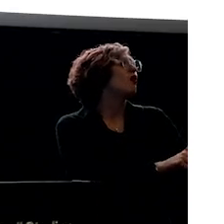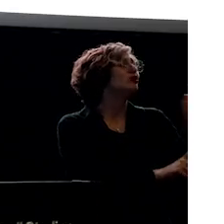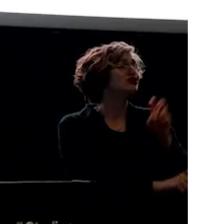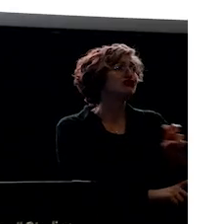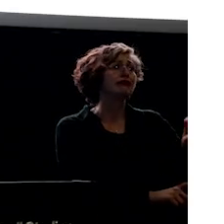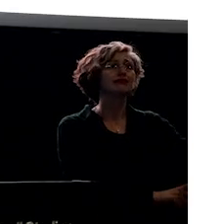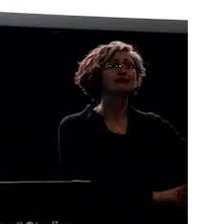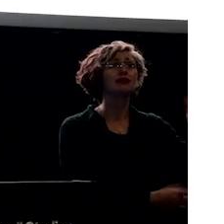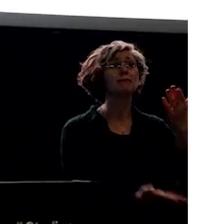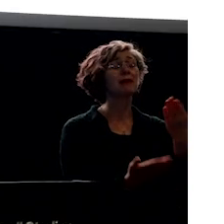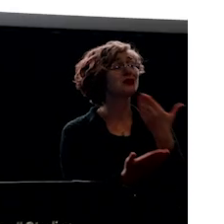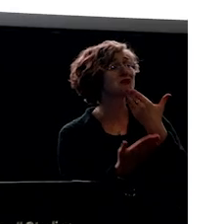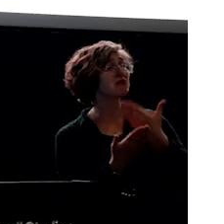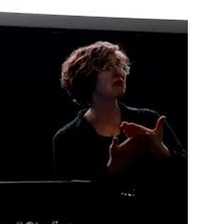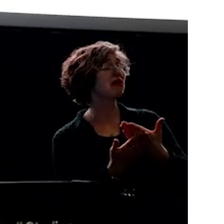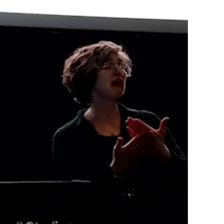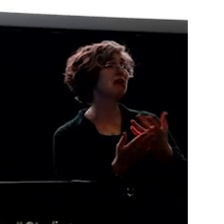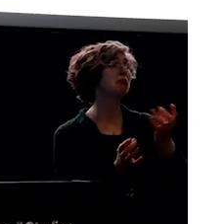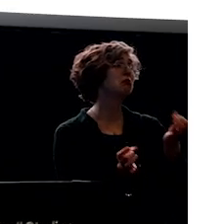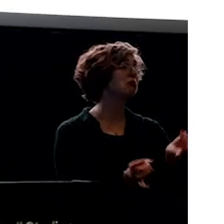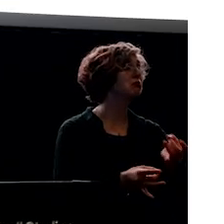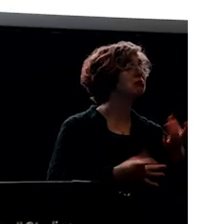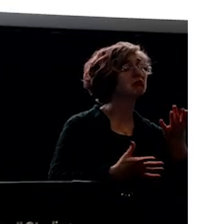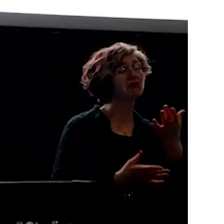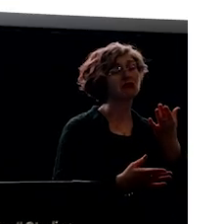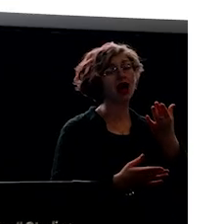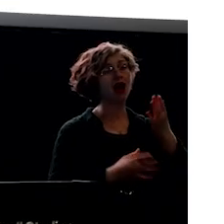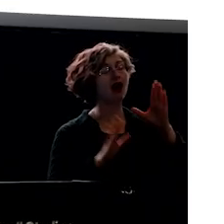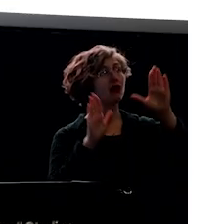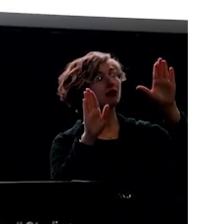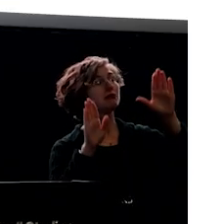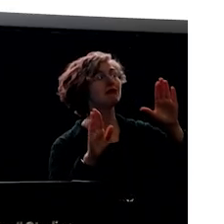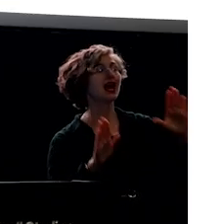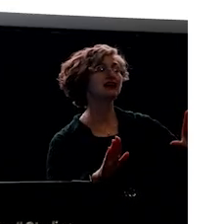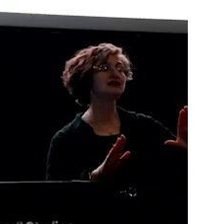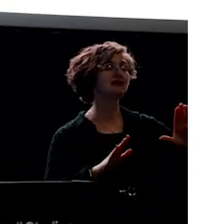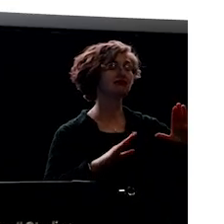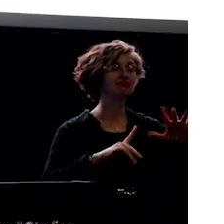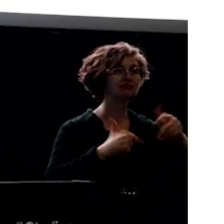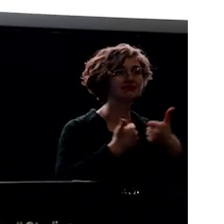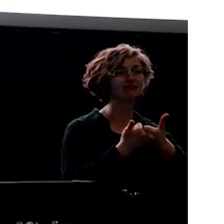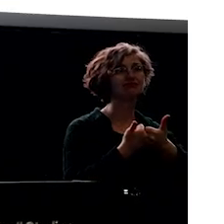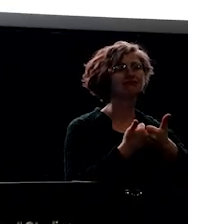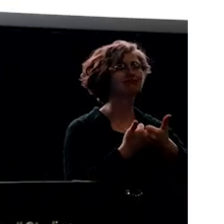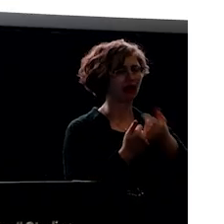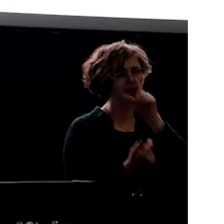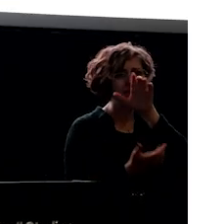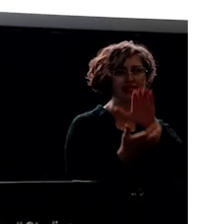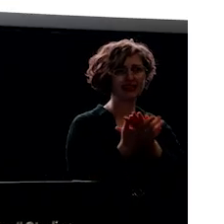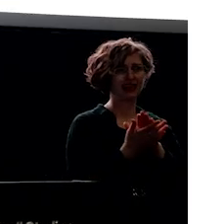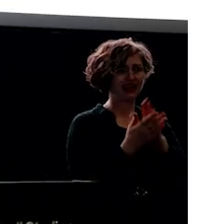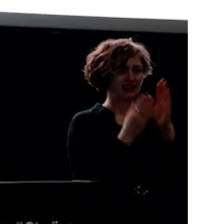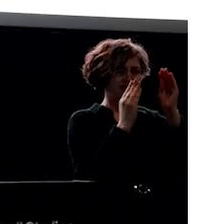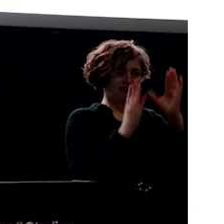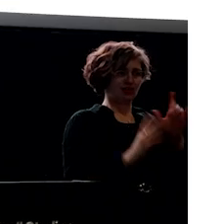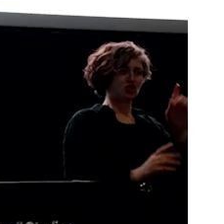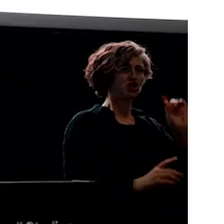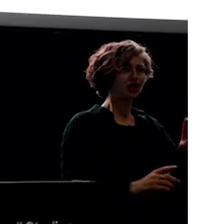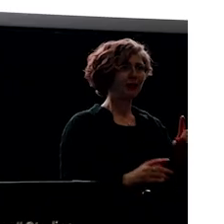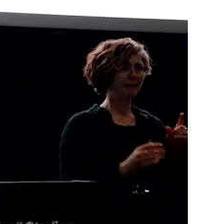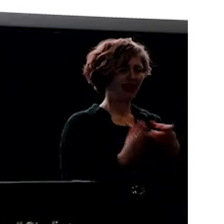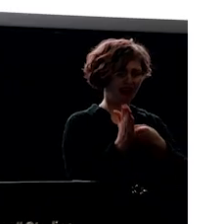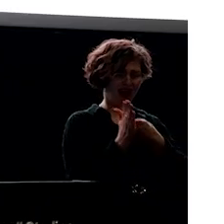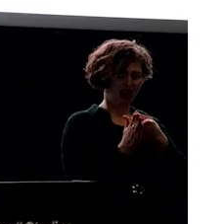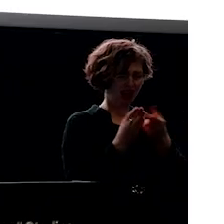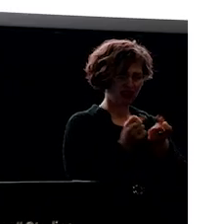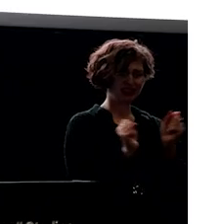or difficult. I truly believe educators should be a little more open and honest with students to remind you that